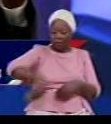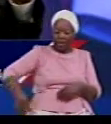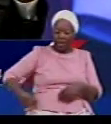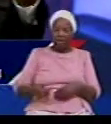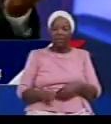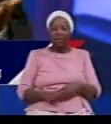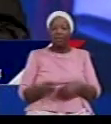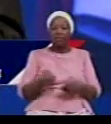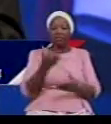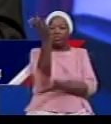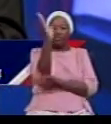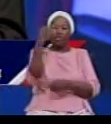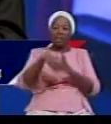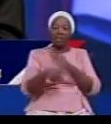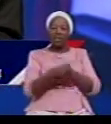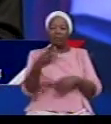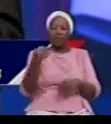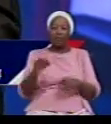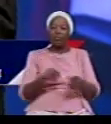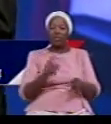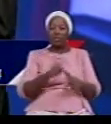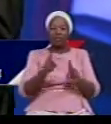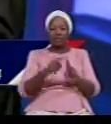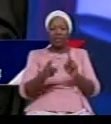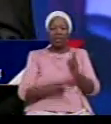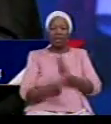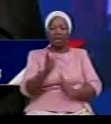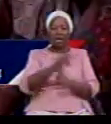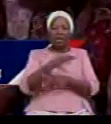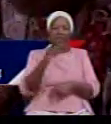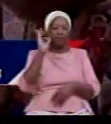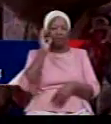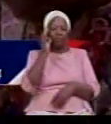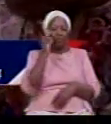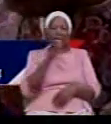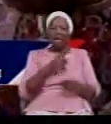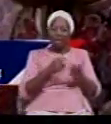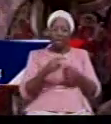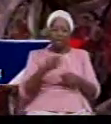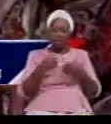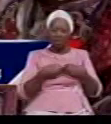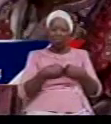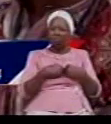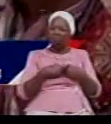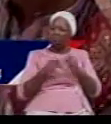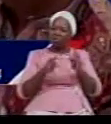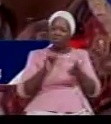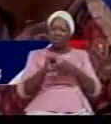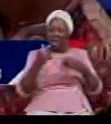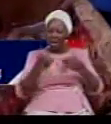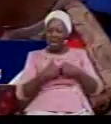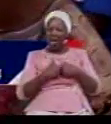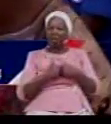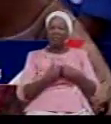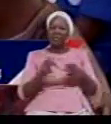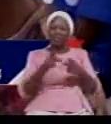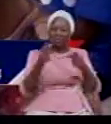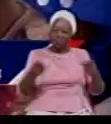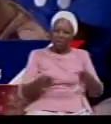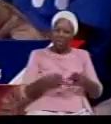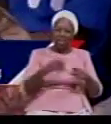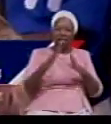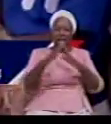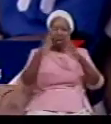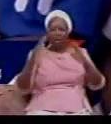all kinds of fruit. There are people, they have a backyard and they put a little